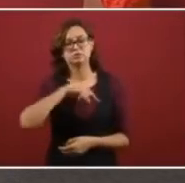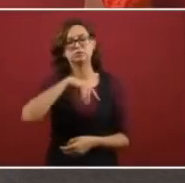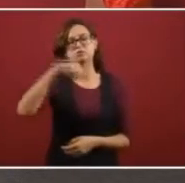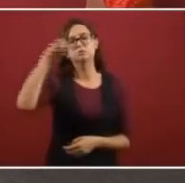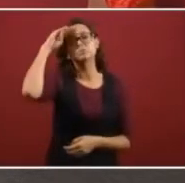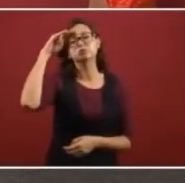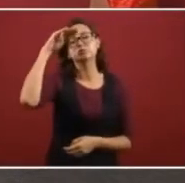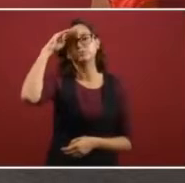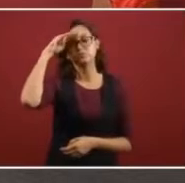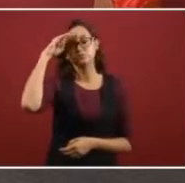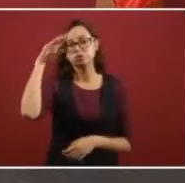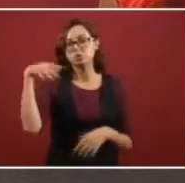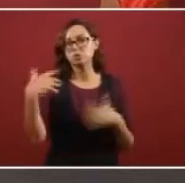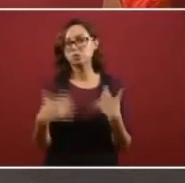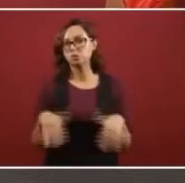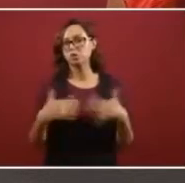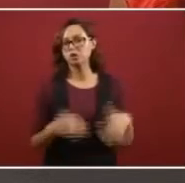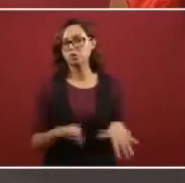that